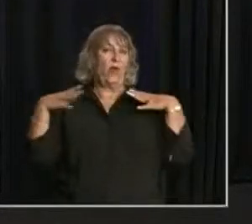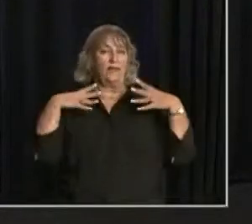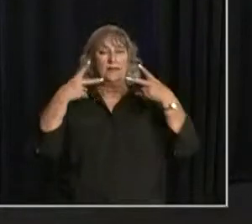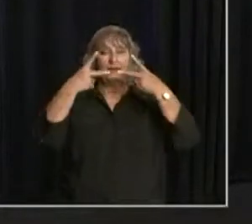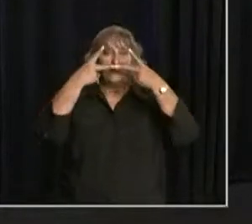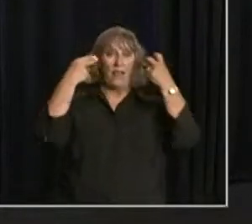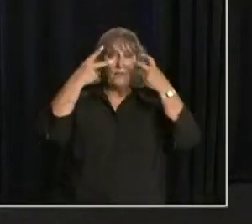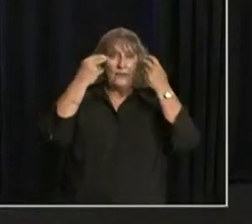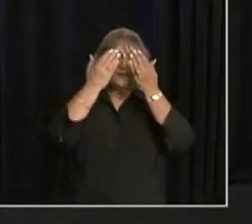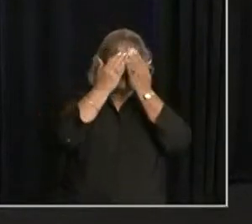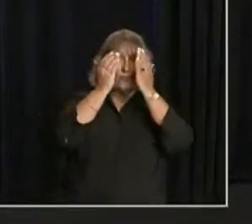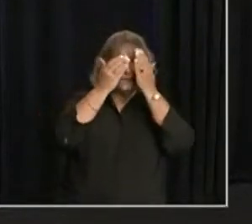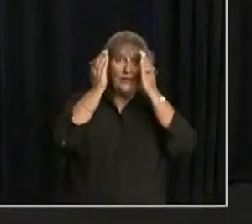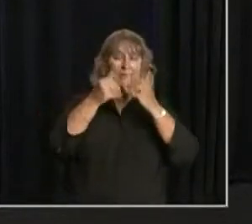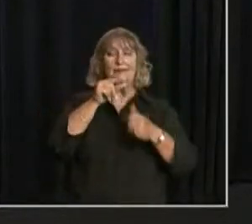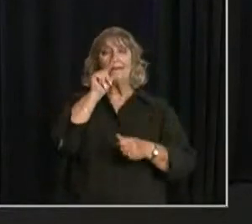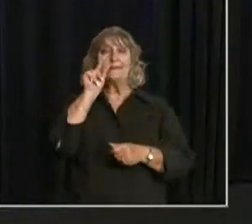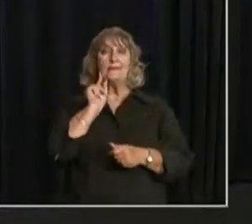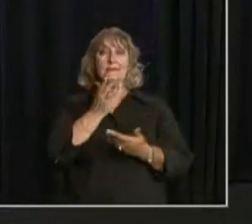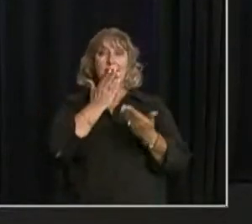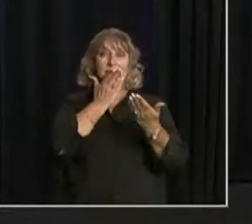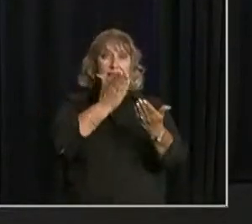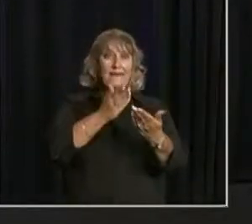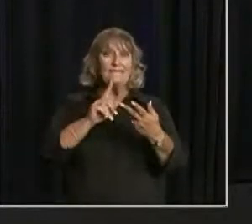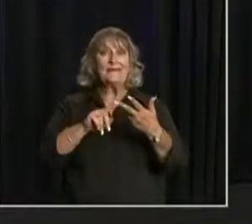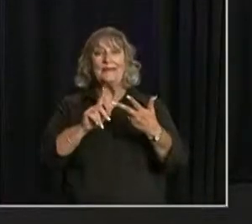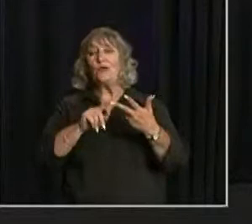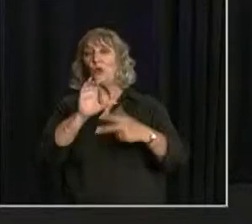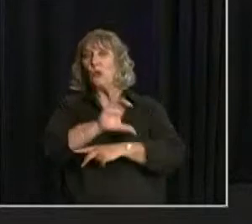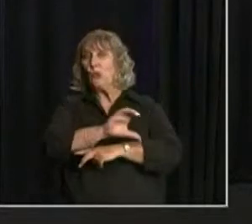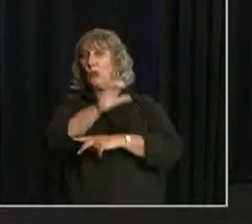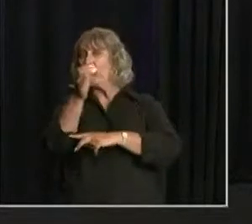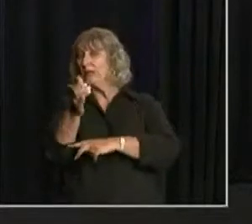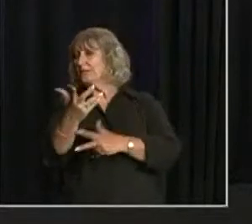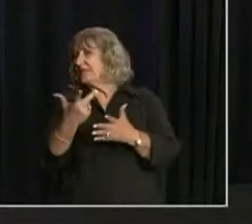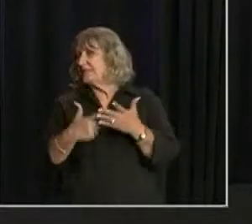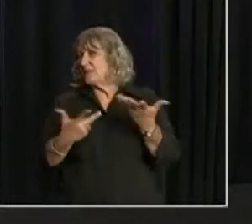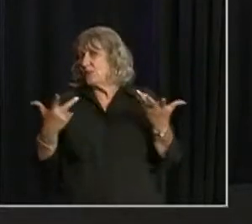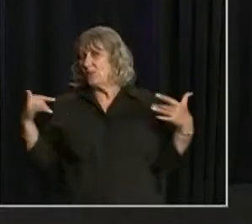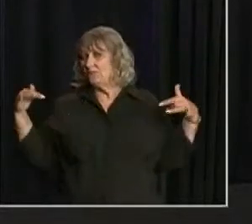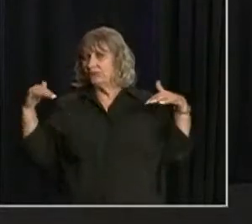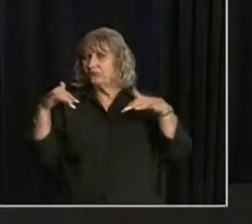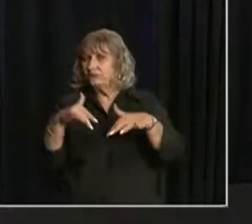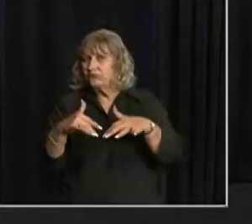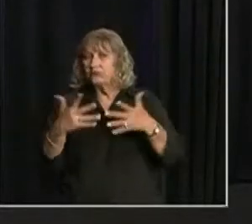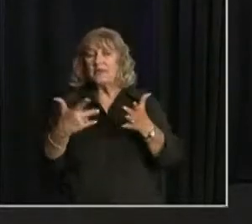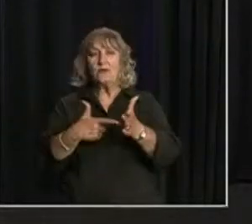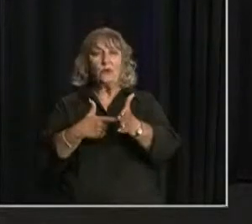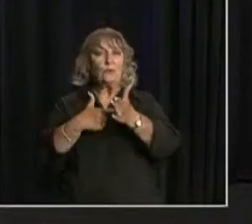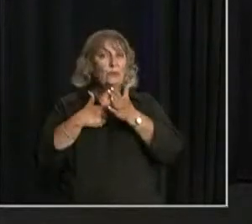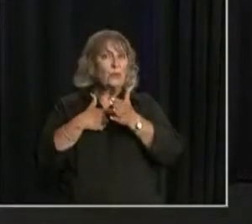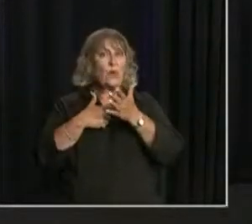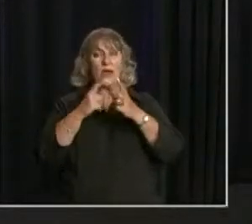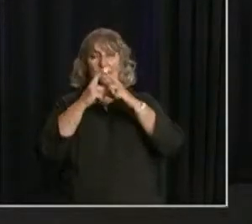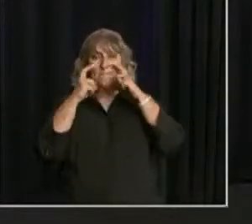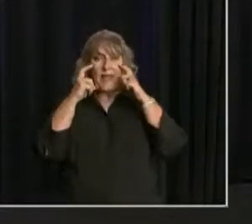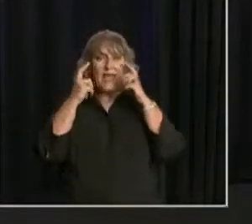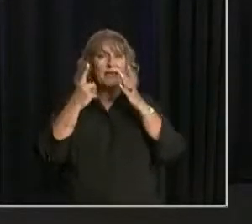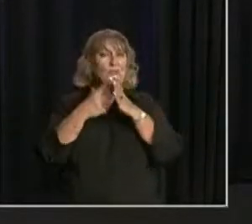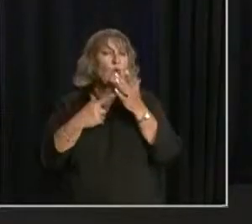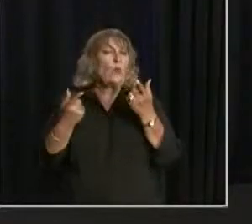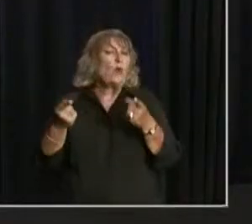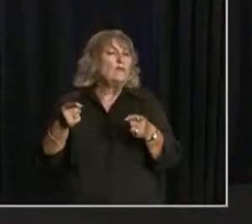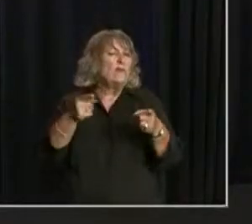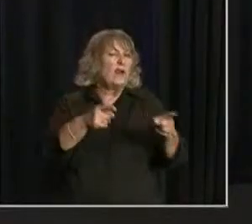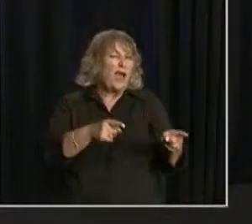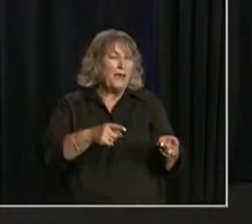Christmas? Are there any planned restrictions for the major gatherings or mask usage, etc.? And sort of compounded